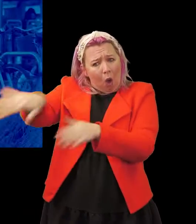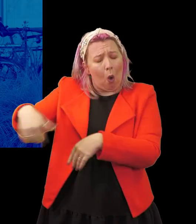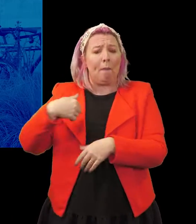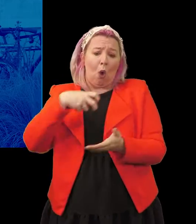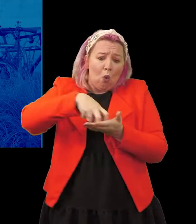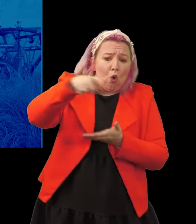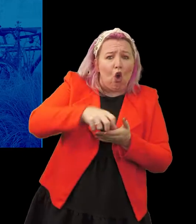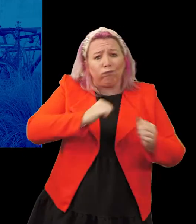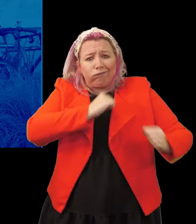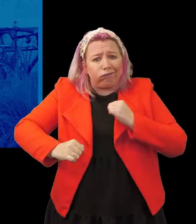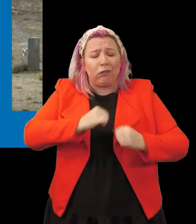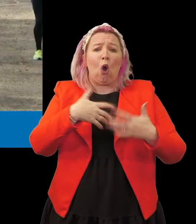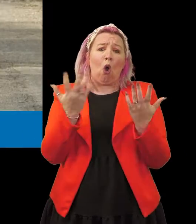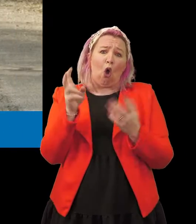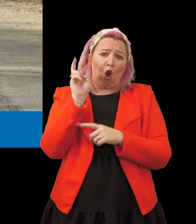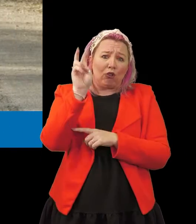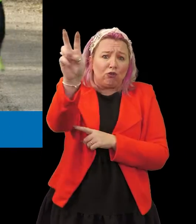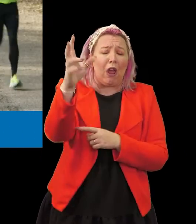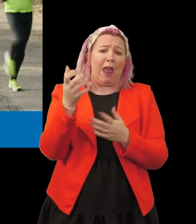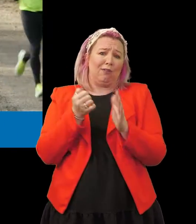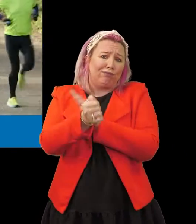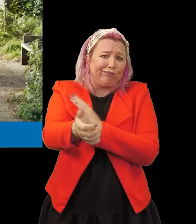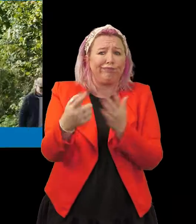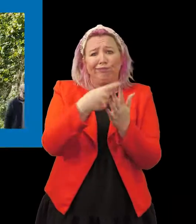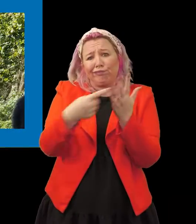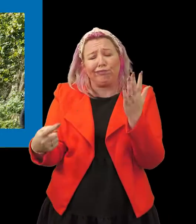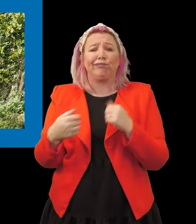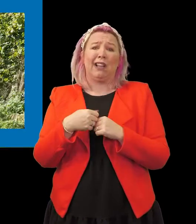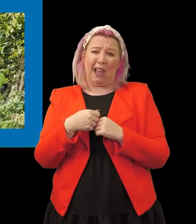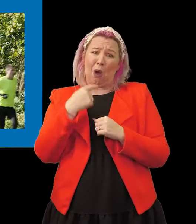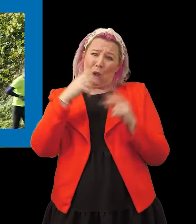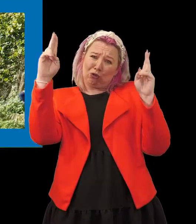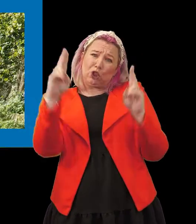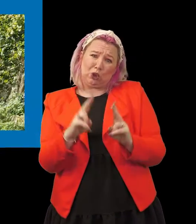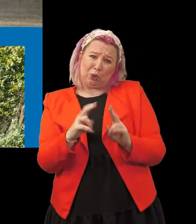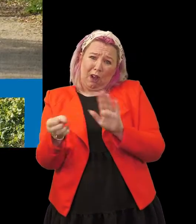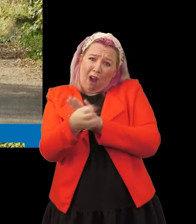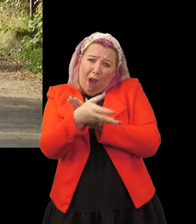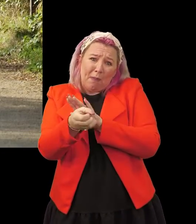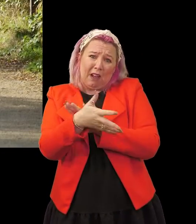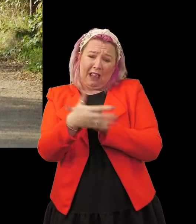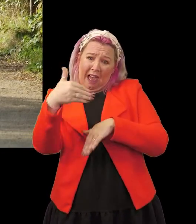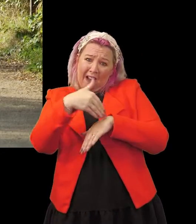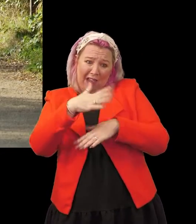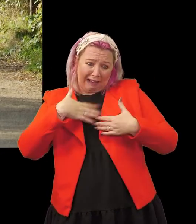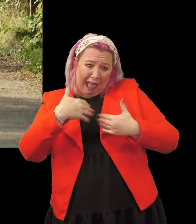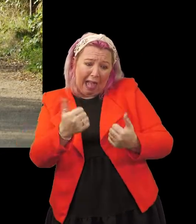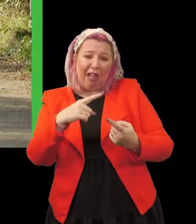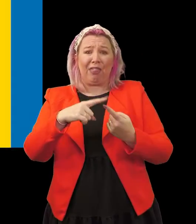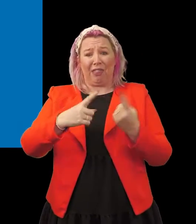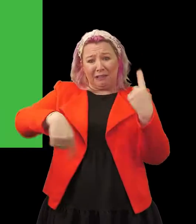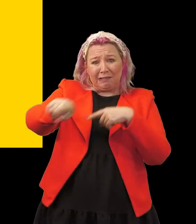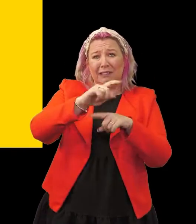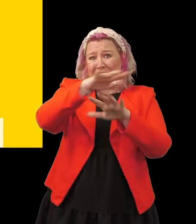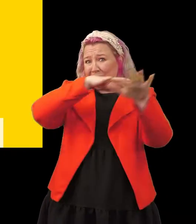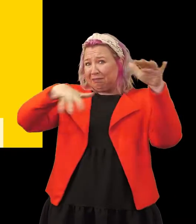walk or cycle or take public transport. This will help to reduce harmful emissions that contribute towards global warming and affect the health of people and